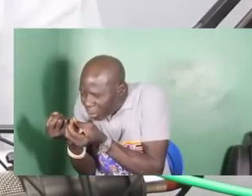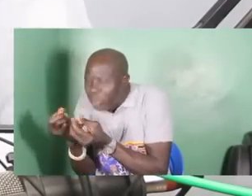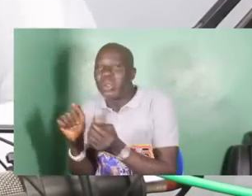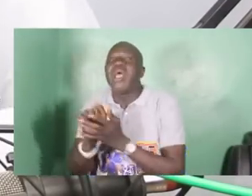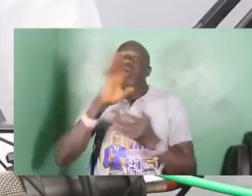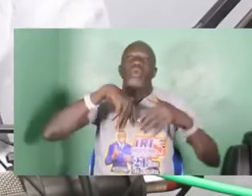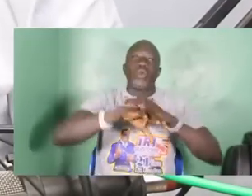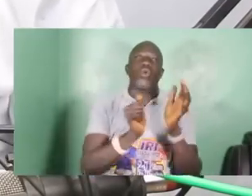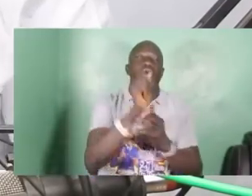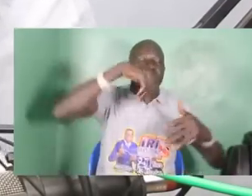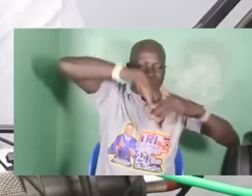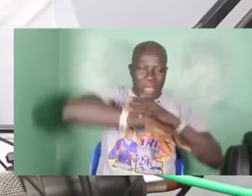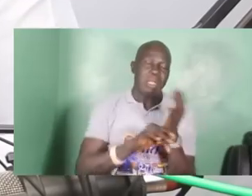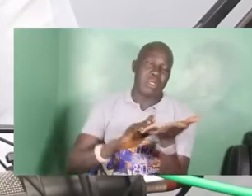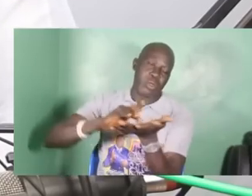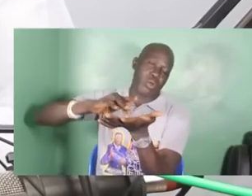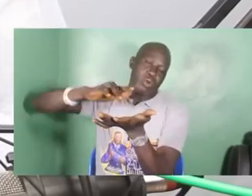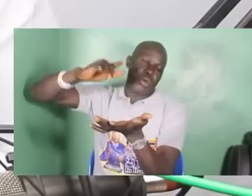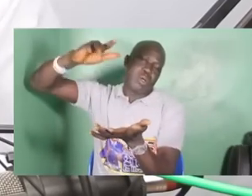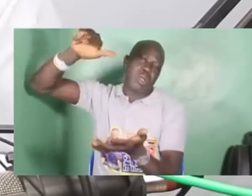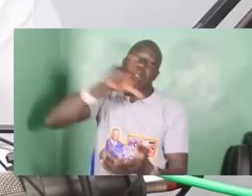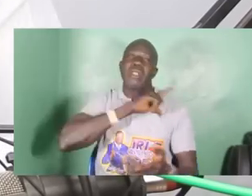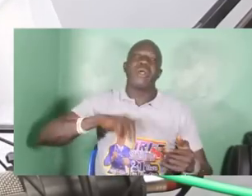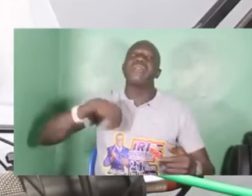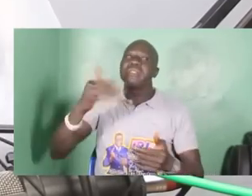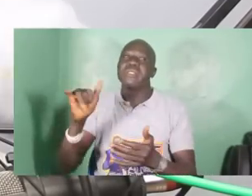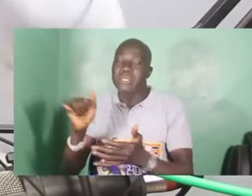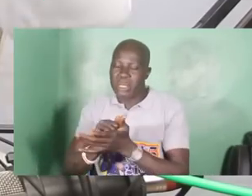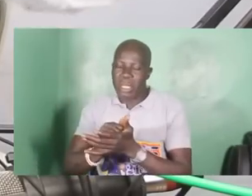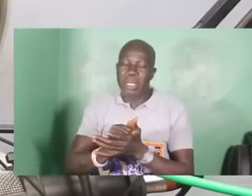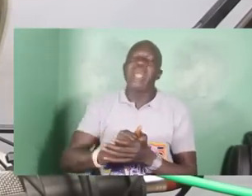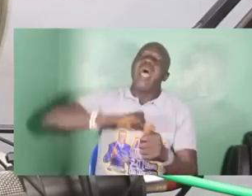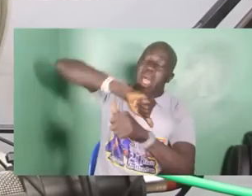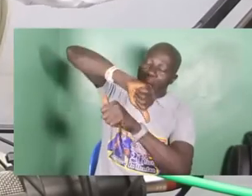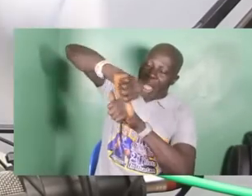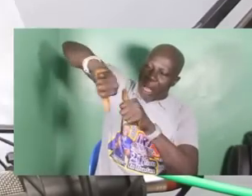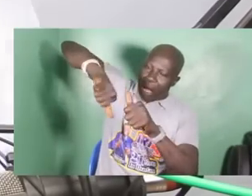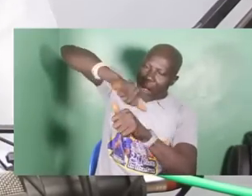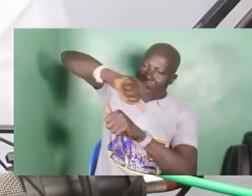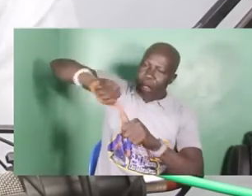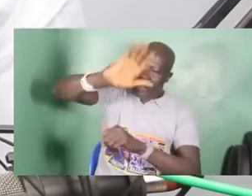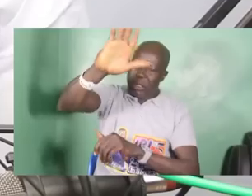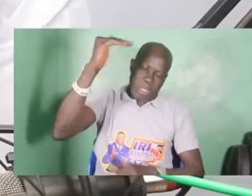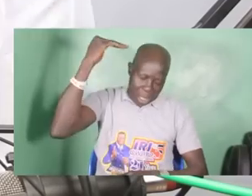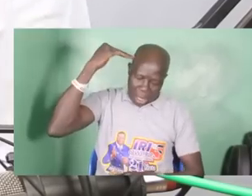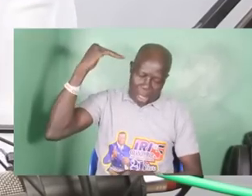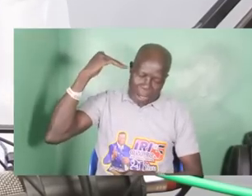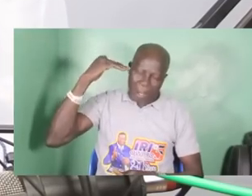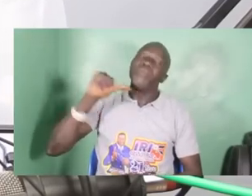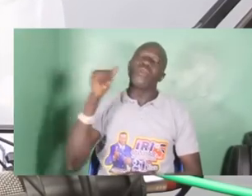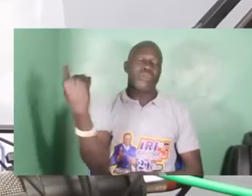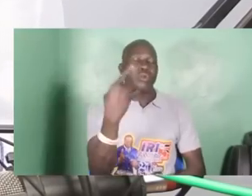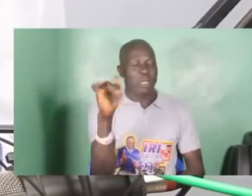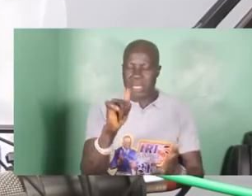of little. You want to move into glory. Oluwane. The Lord said, Oluwane. Anoint their head. Yani